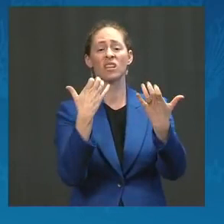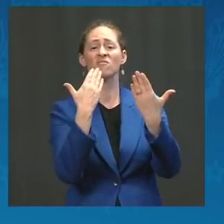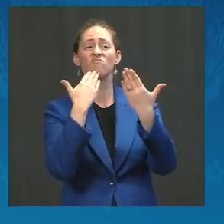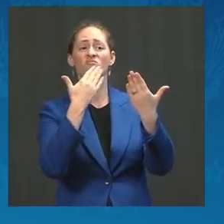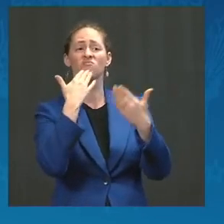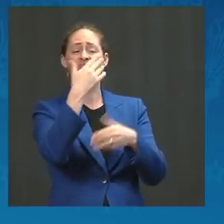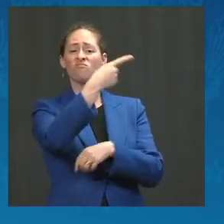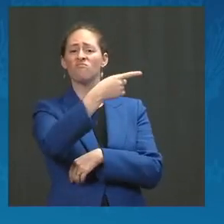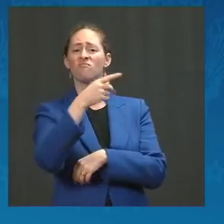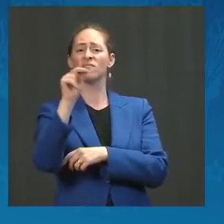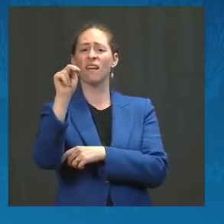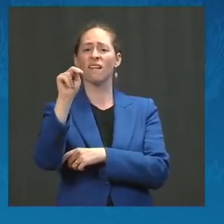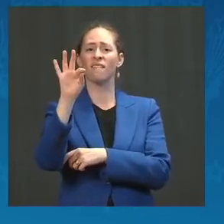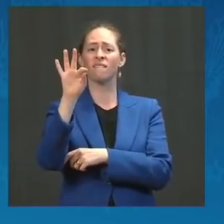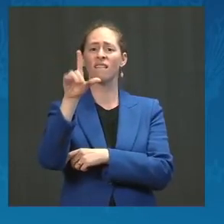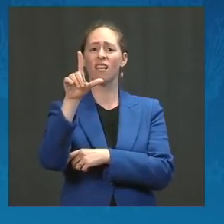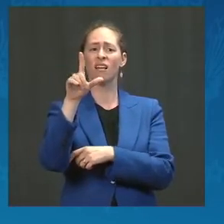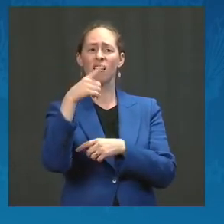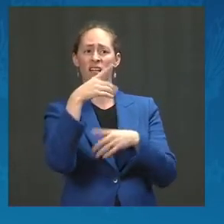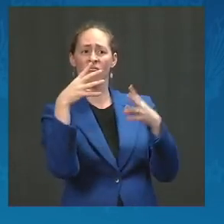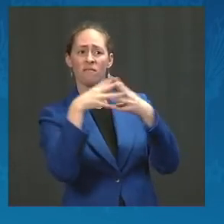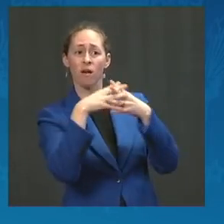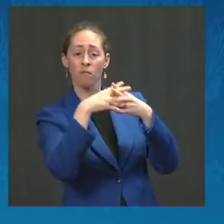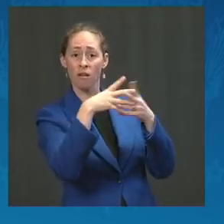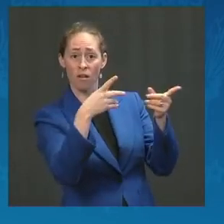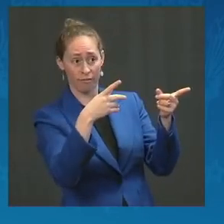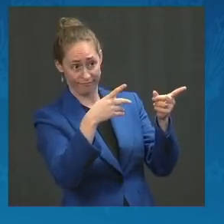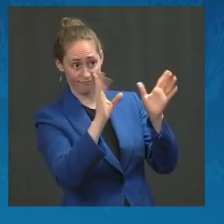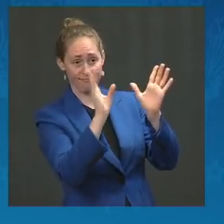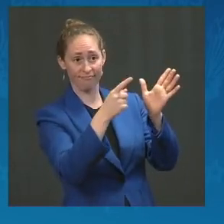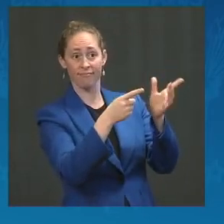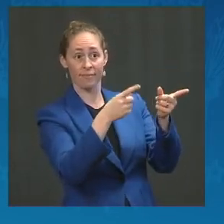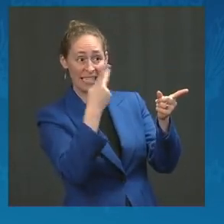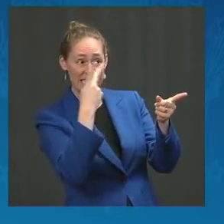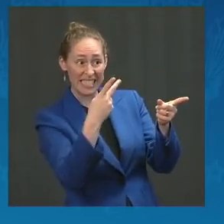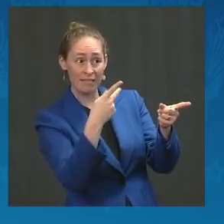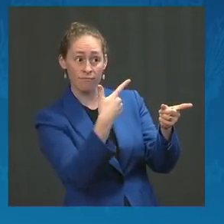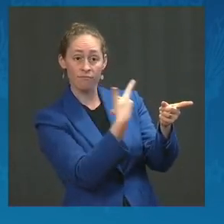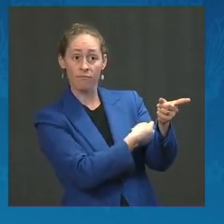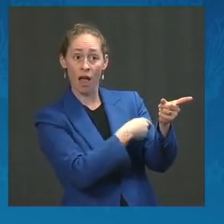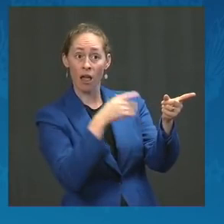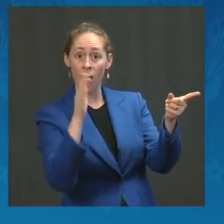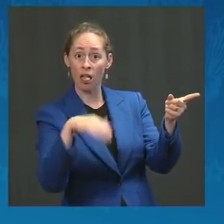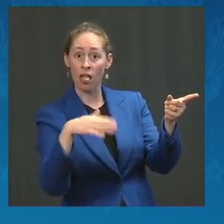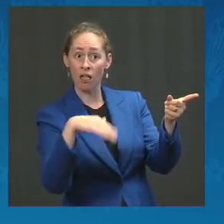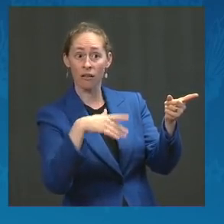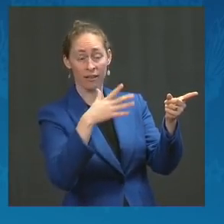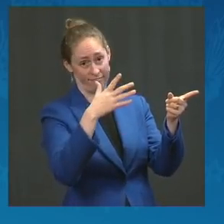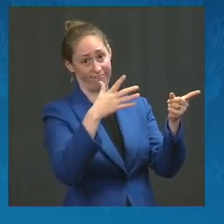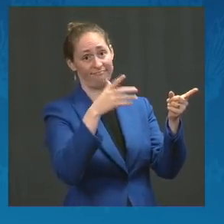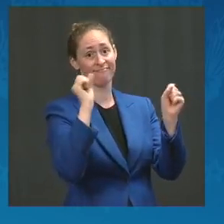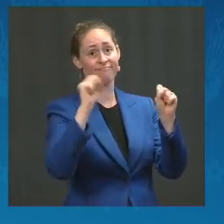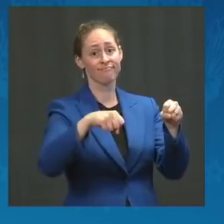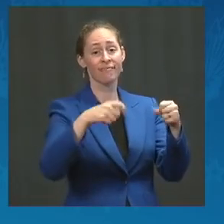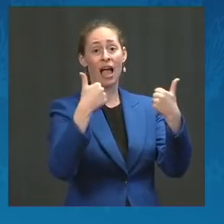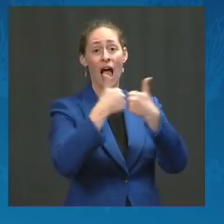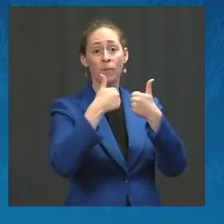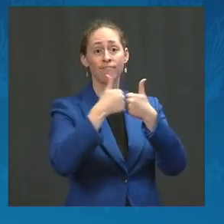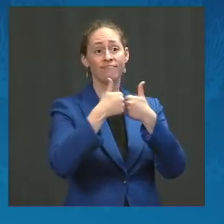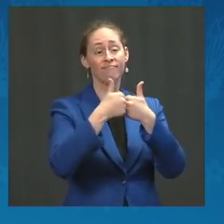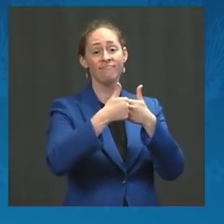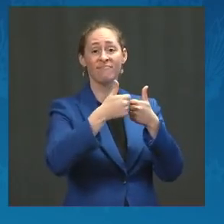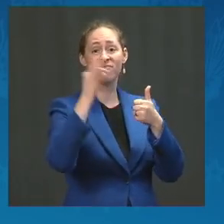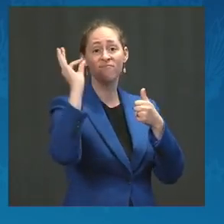there are outbreaks among unvaccinated players and personnel, then the team risks forfeiting games. I urge